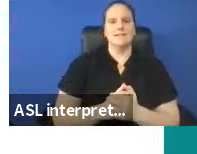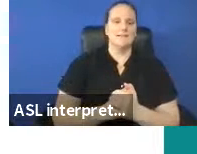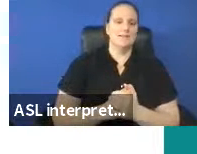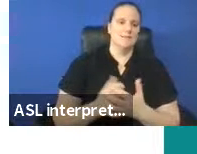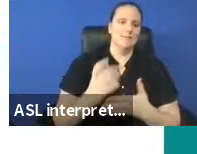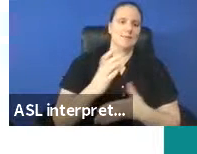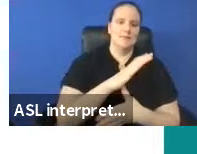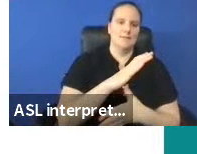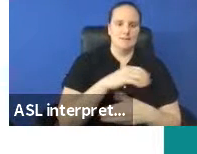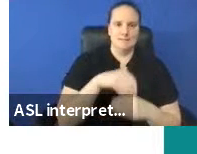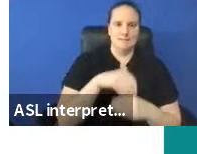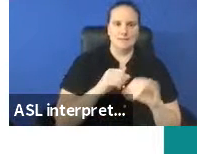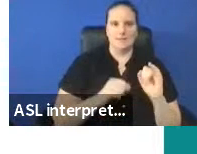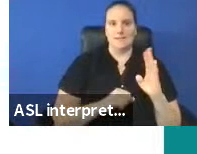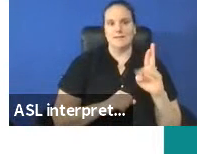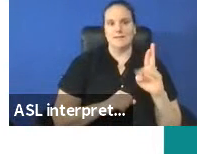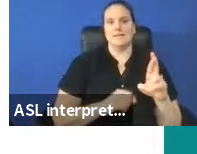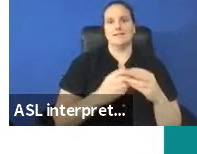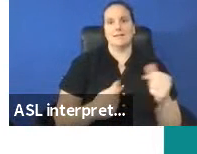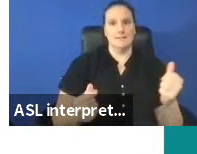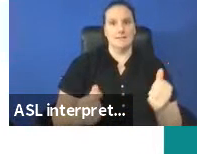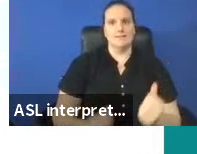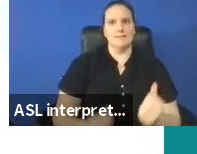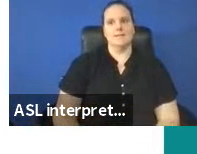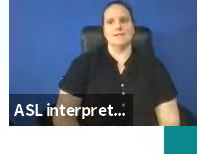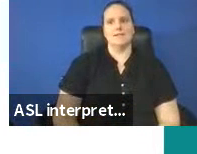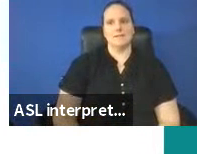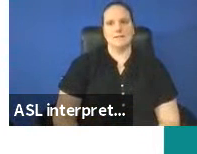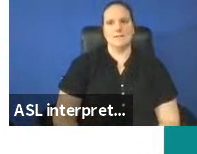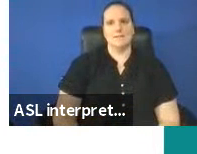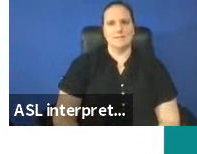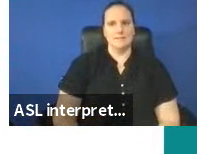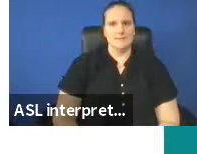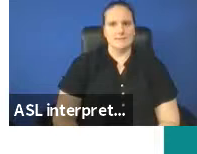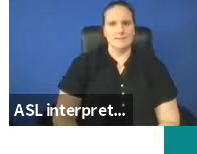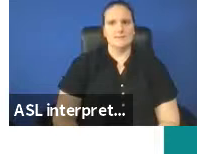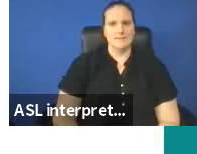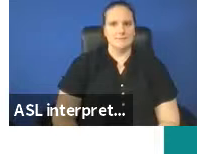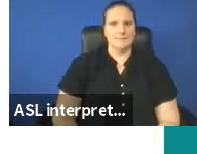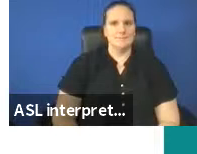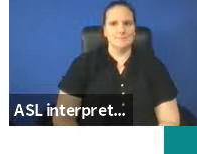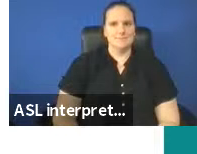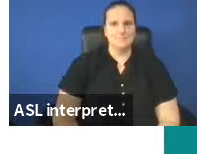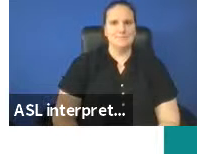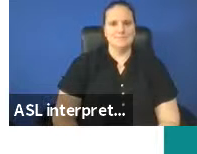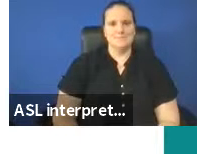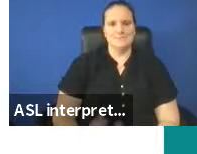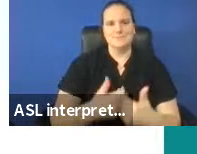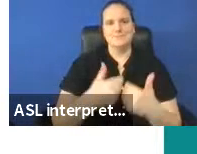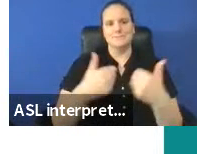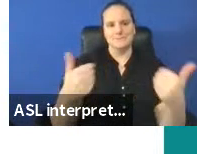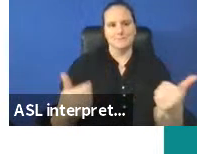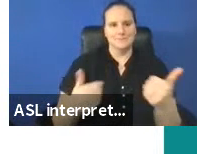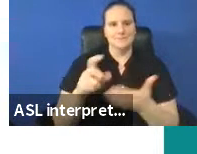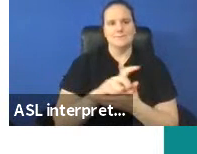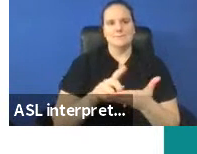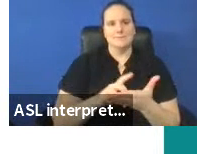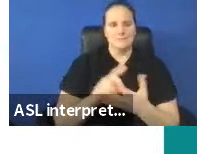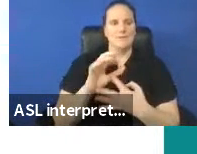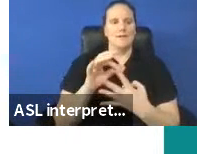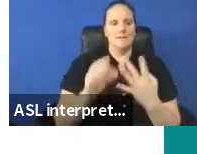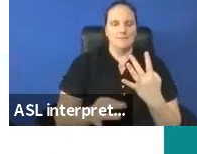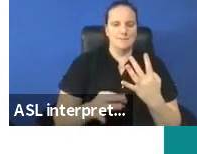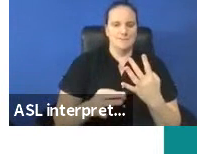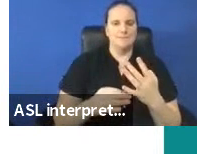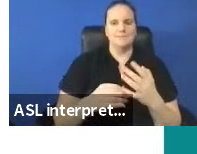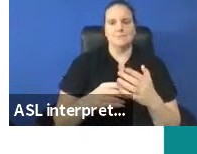into the IBR solution. The design options pertain, we've separated the design options into the following program